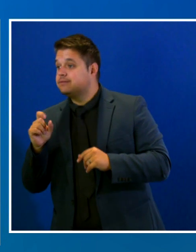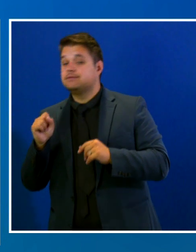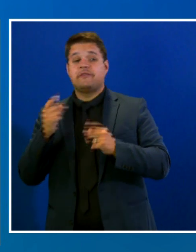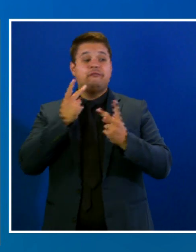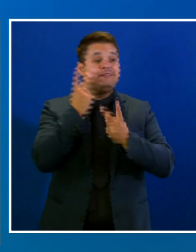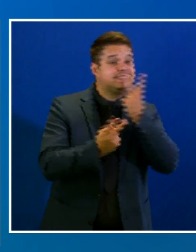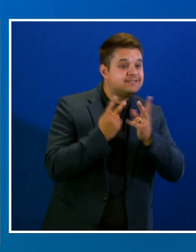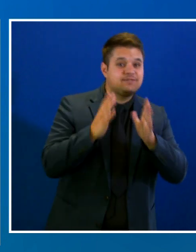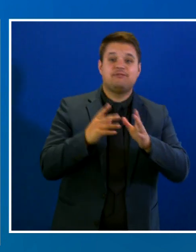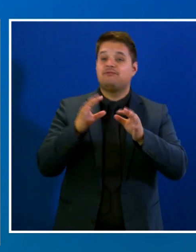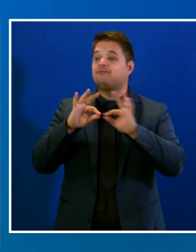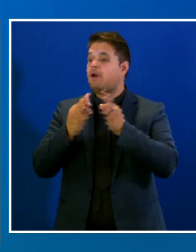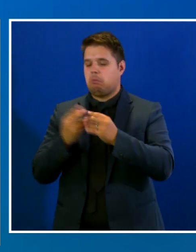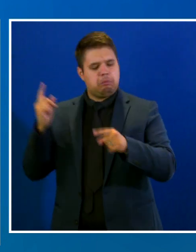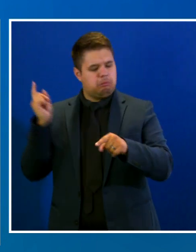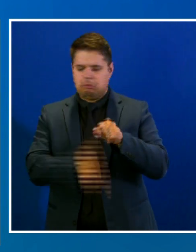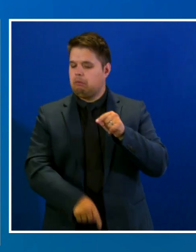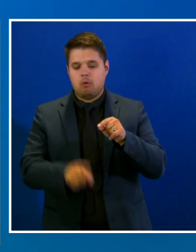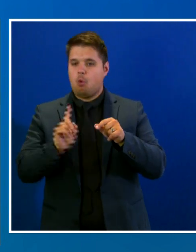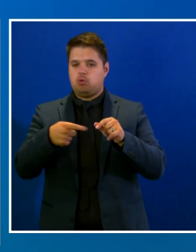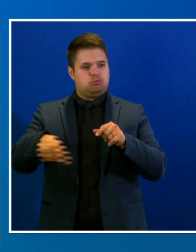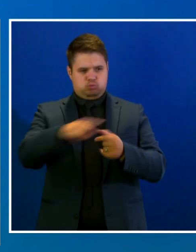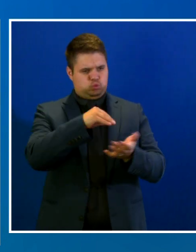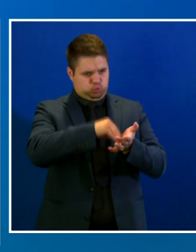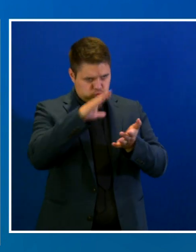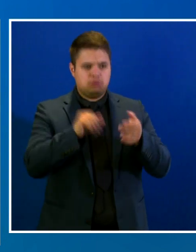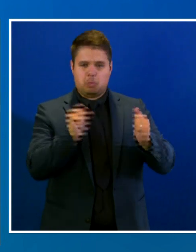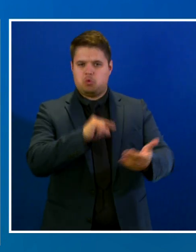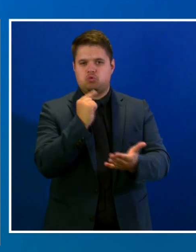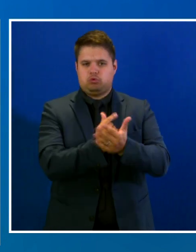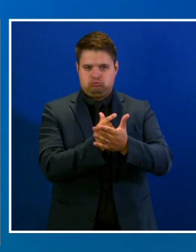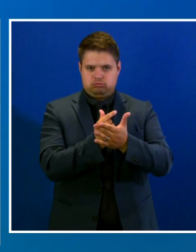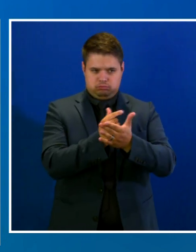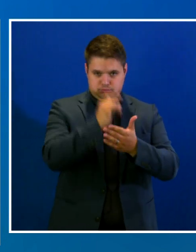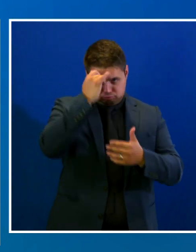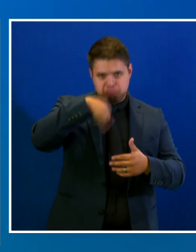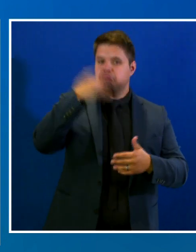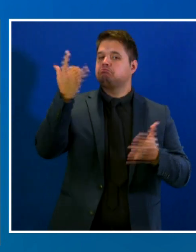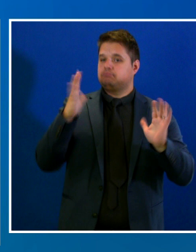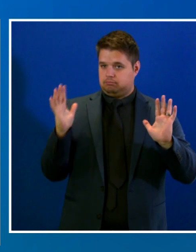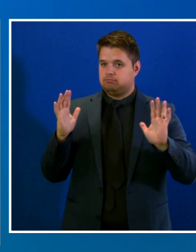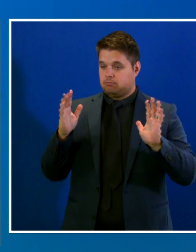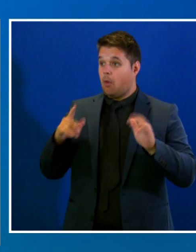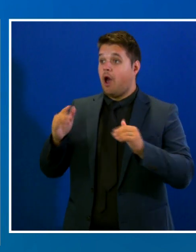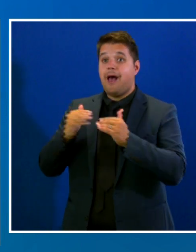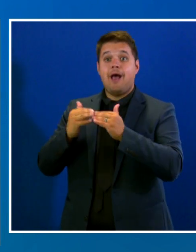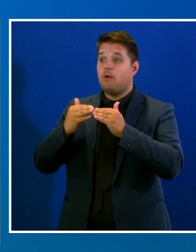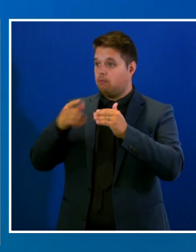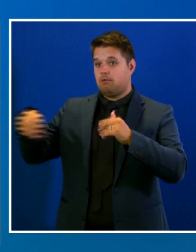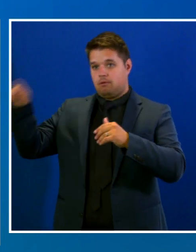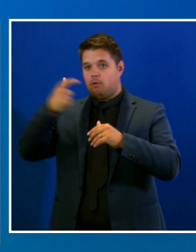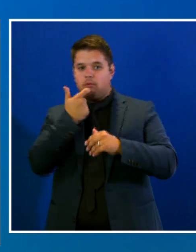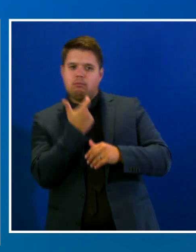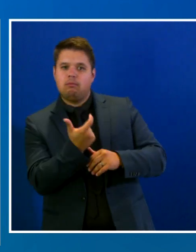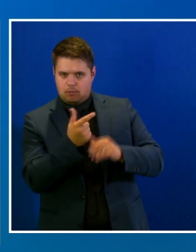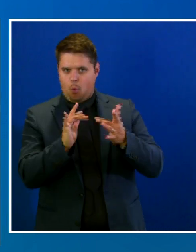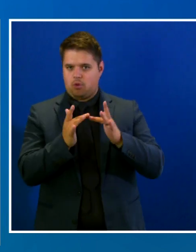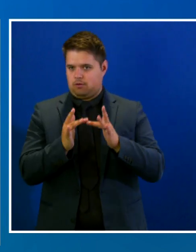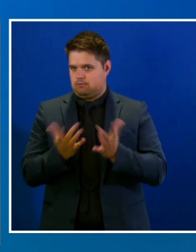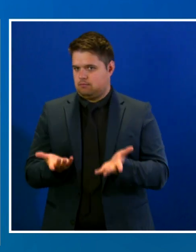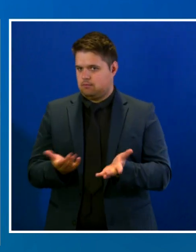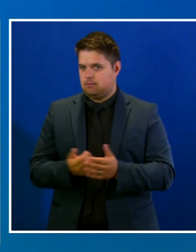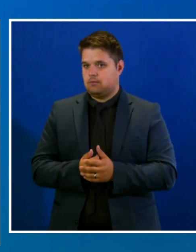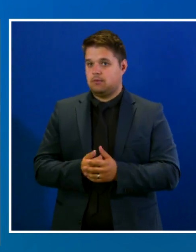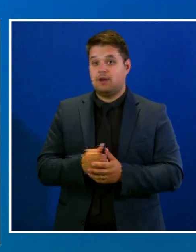our high schoolers, our seniors, Evergreen School District graduates will be celebrating with